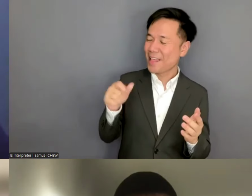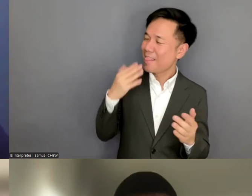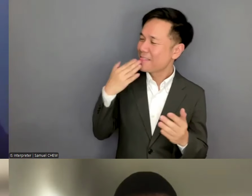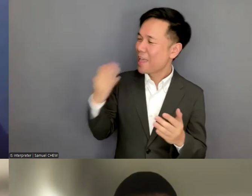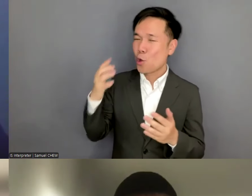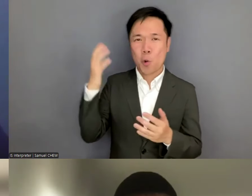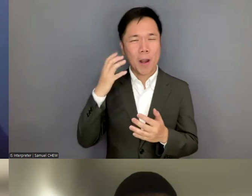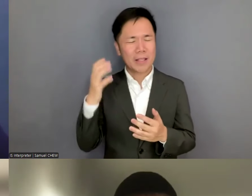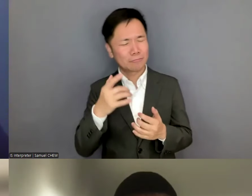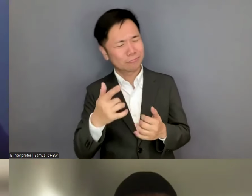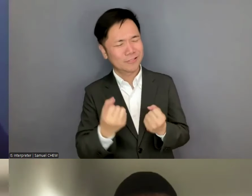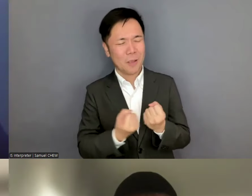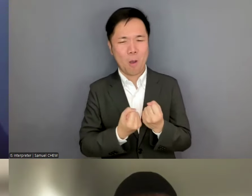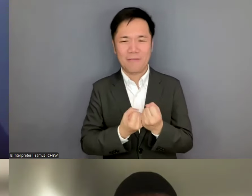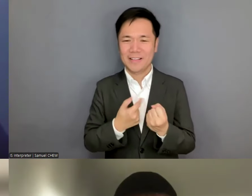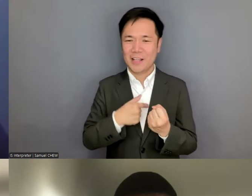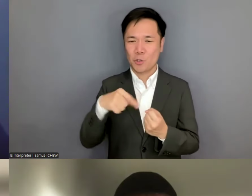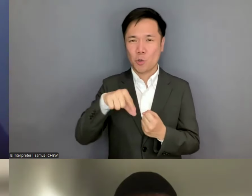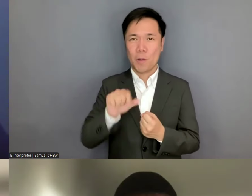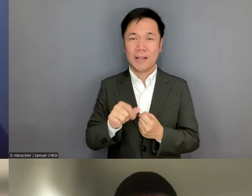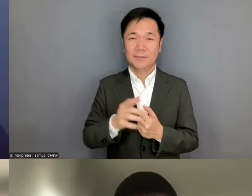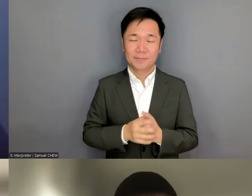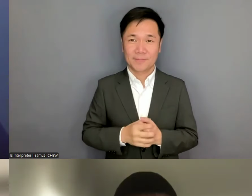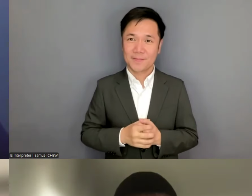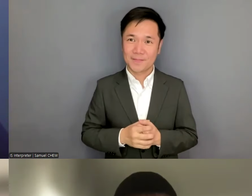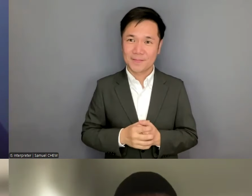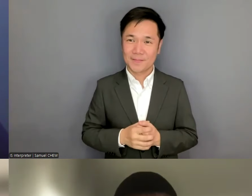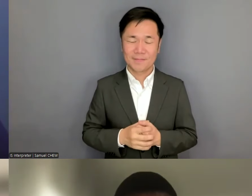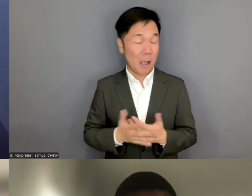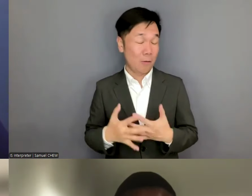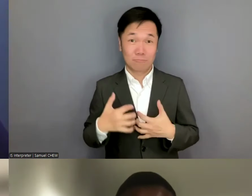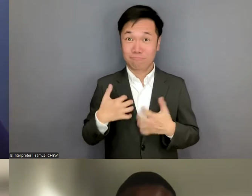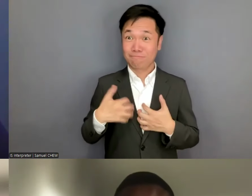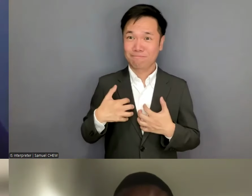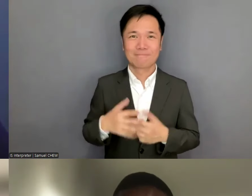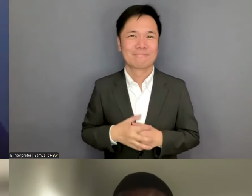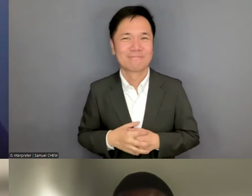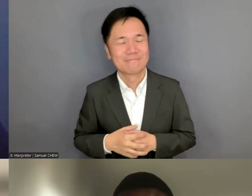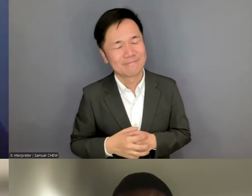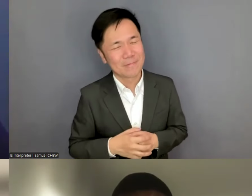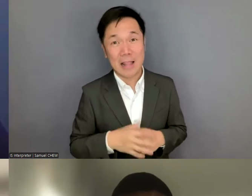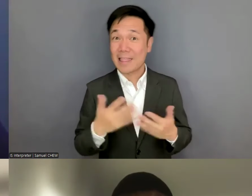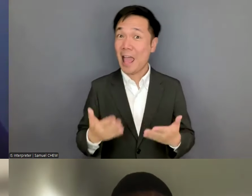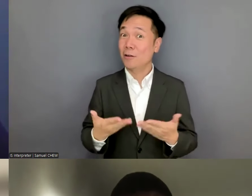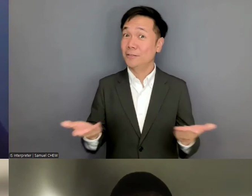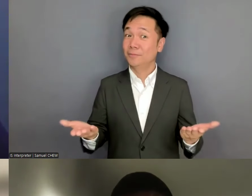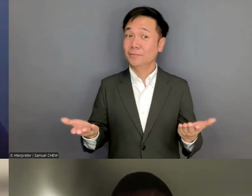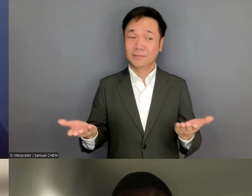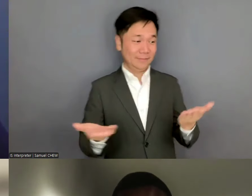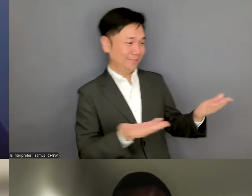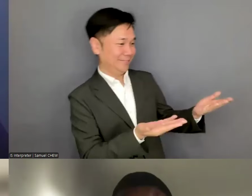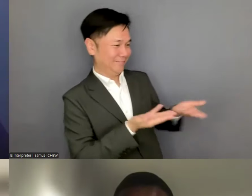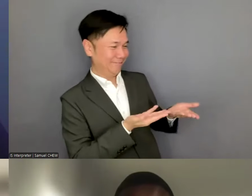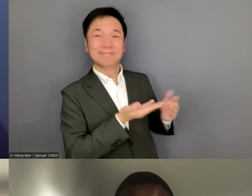that support with the Q&A. And with that, I am really excited to share the floor with Rosario,